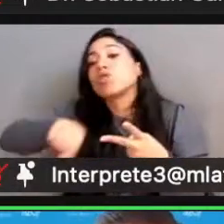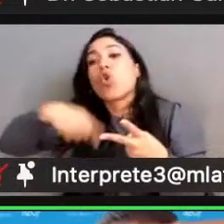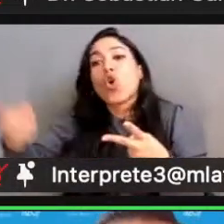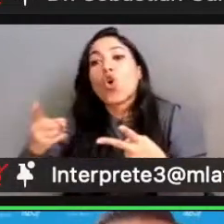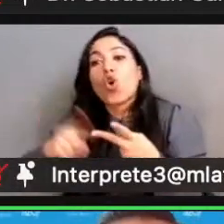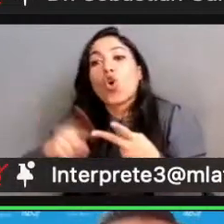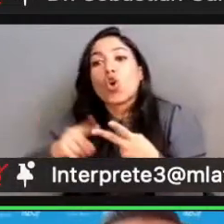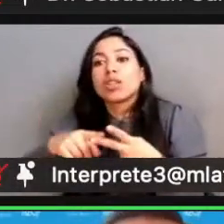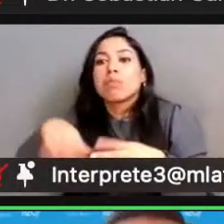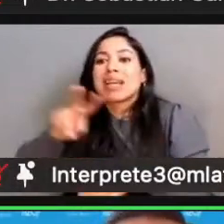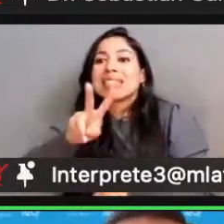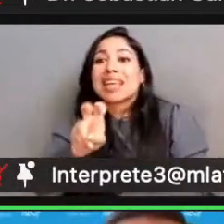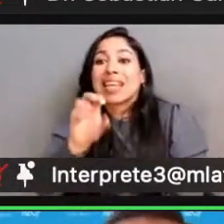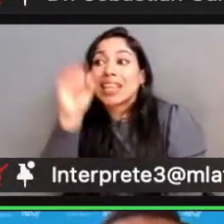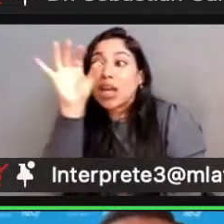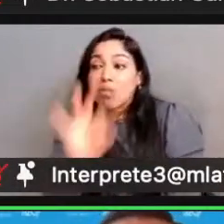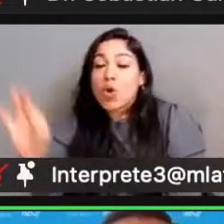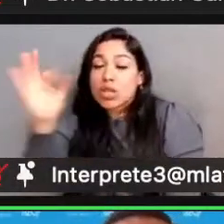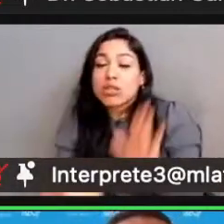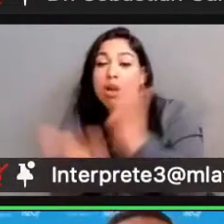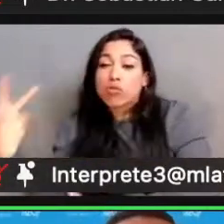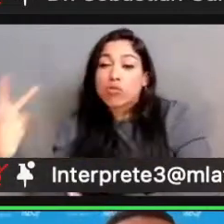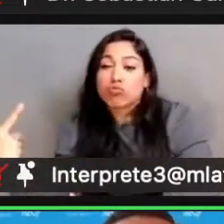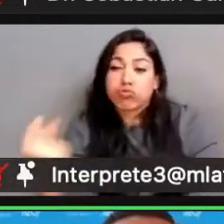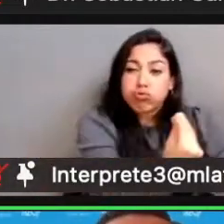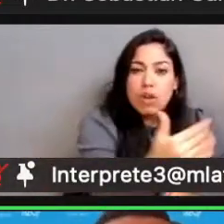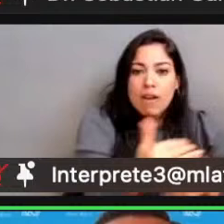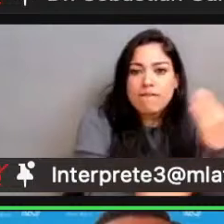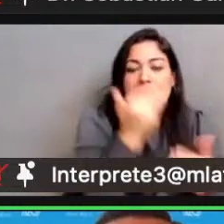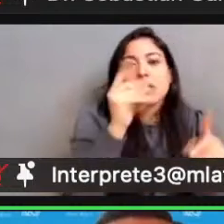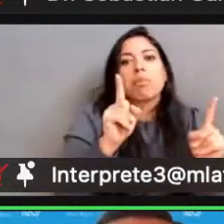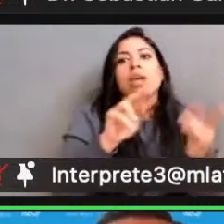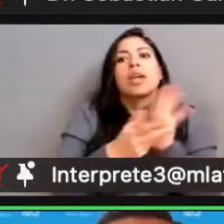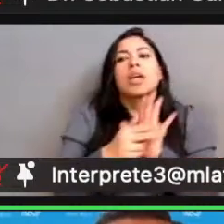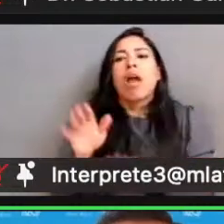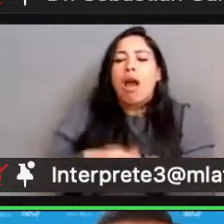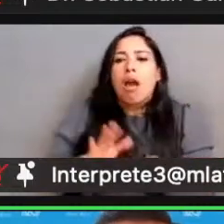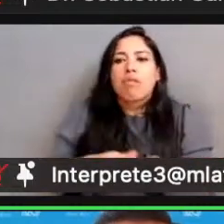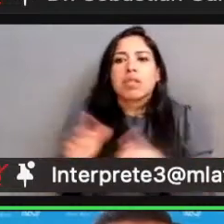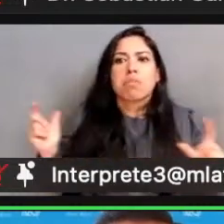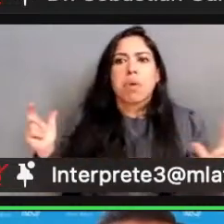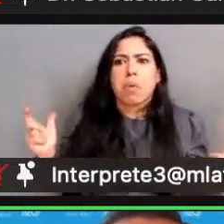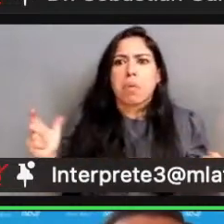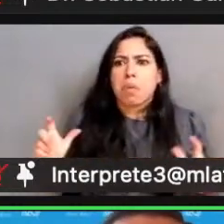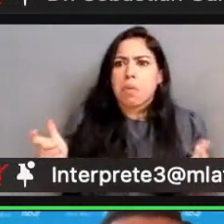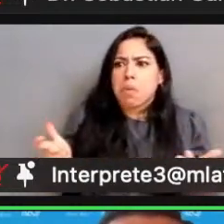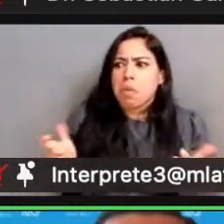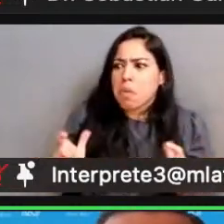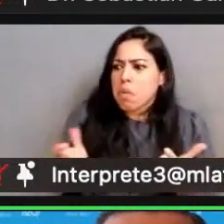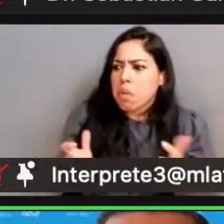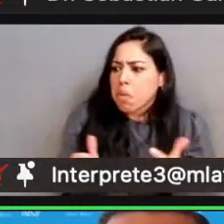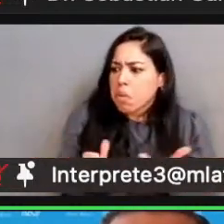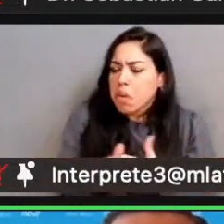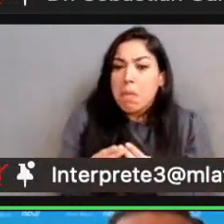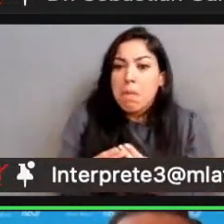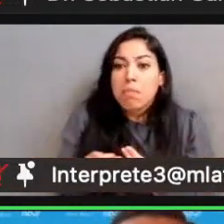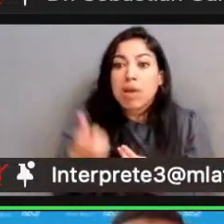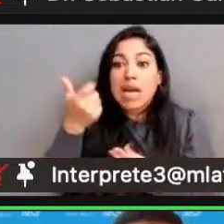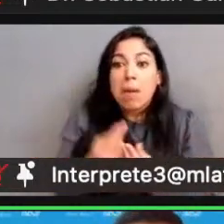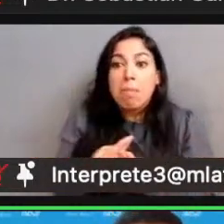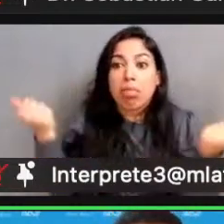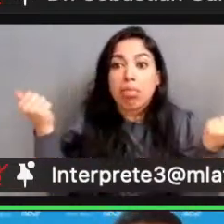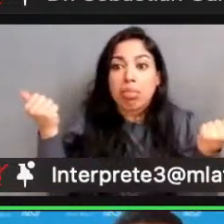has increased above 70%. Simultaneously, practically